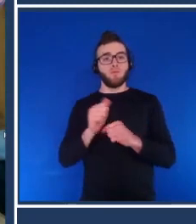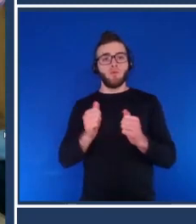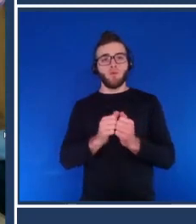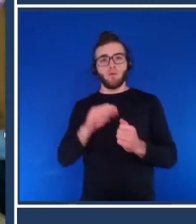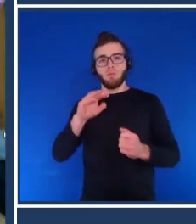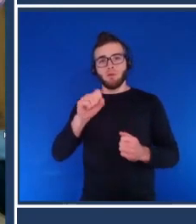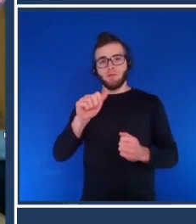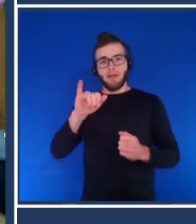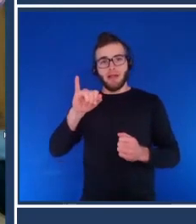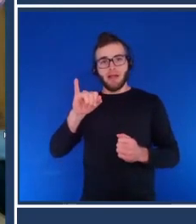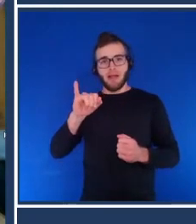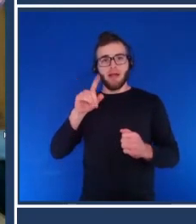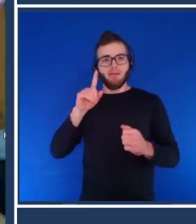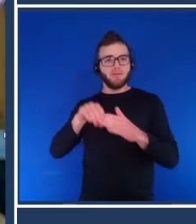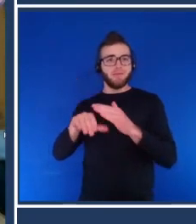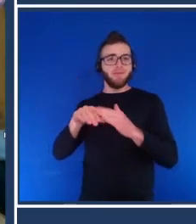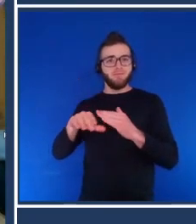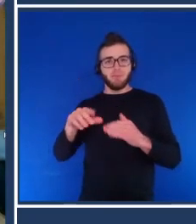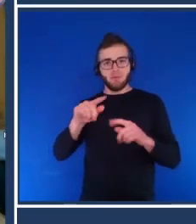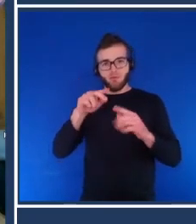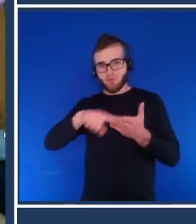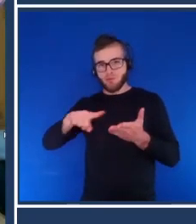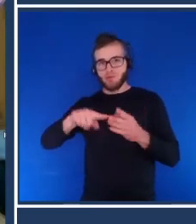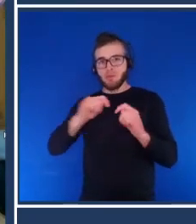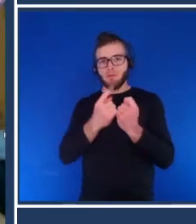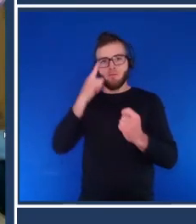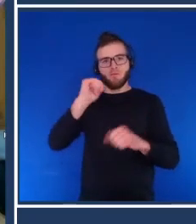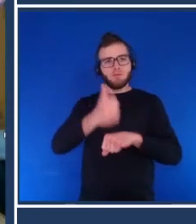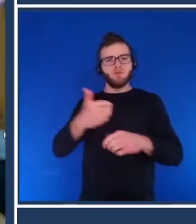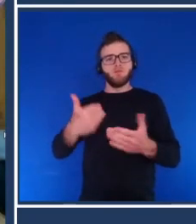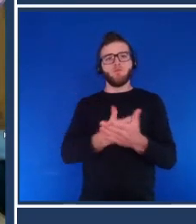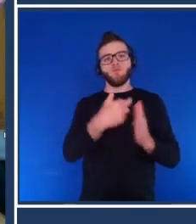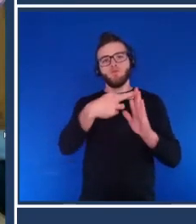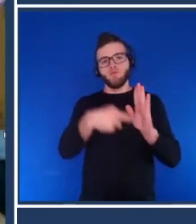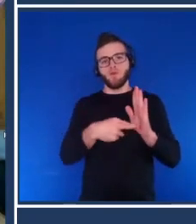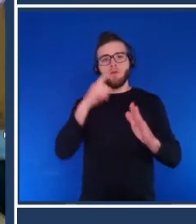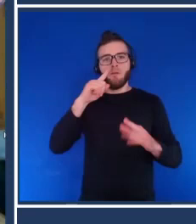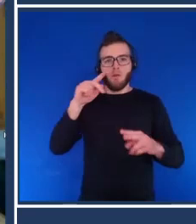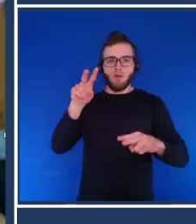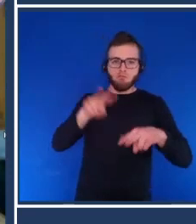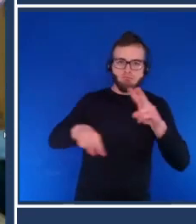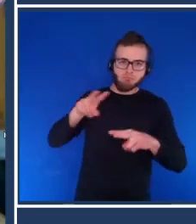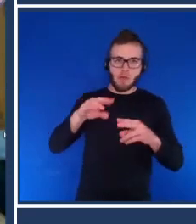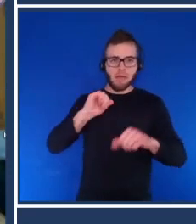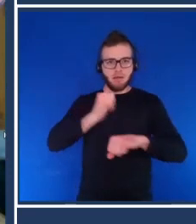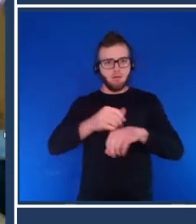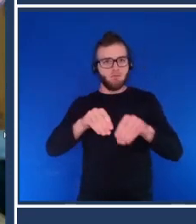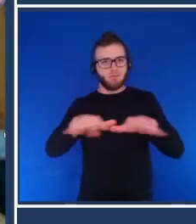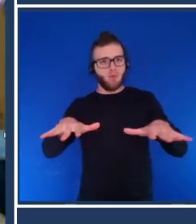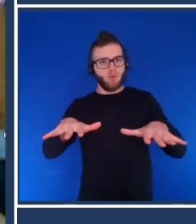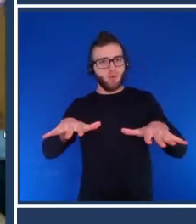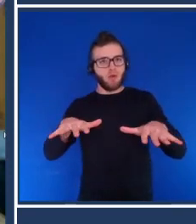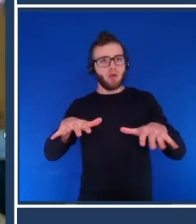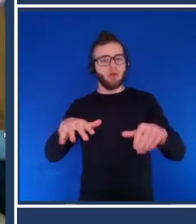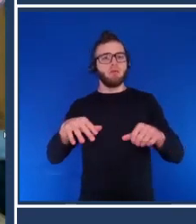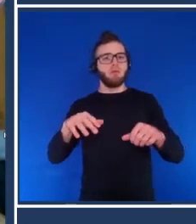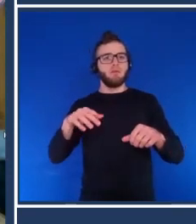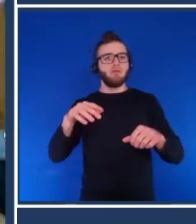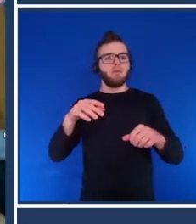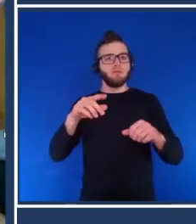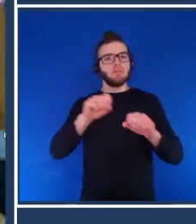and best practices for auditing or evaluating deployed AI systems for fairness with respect to people with